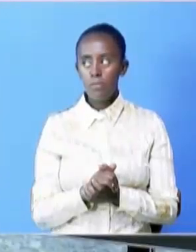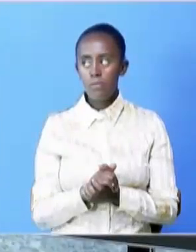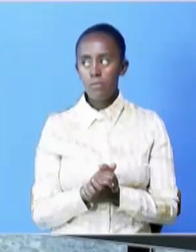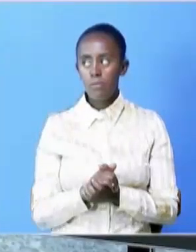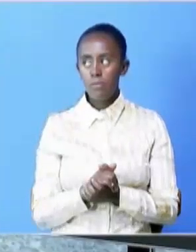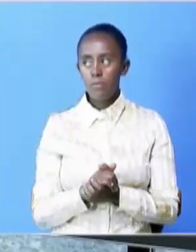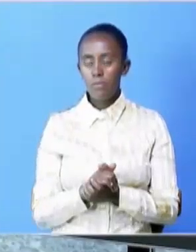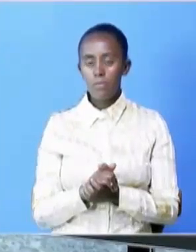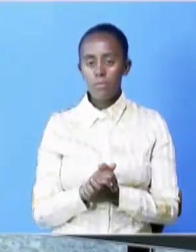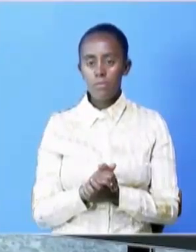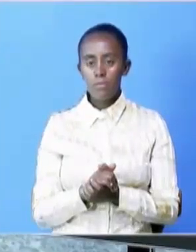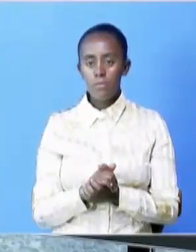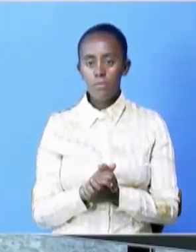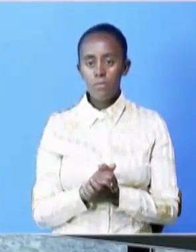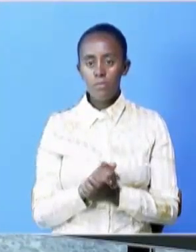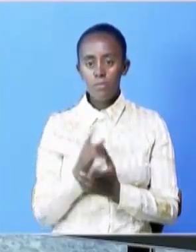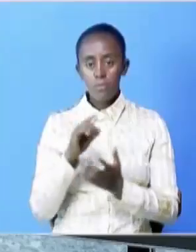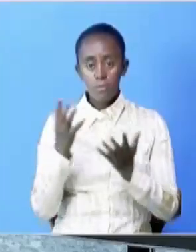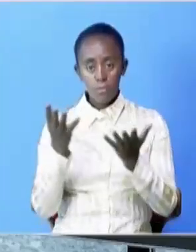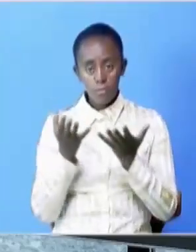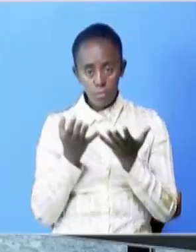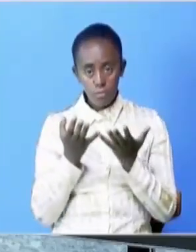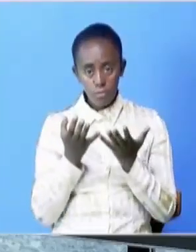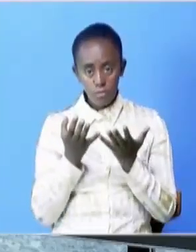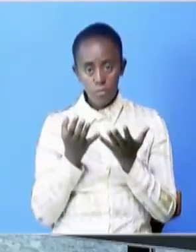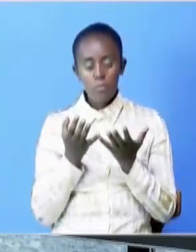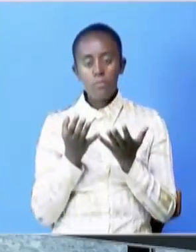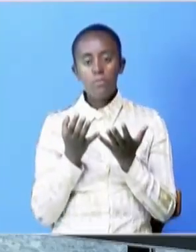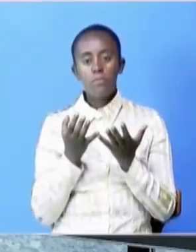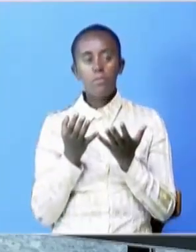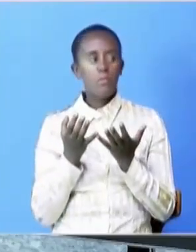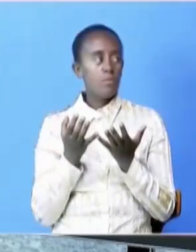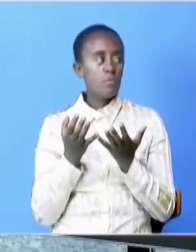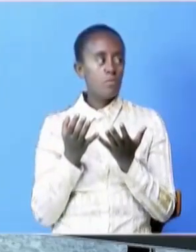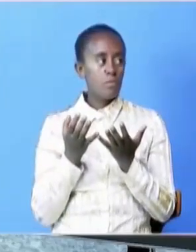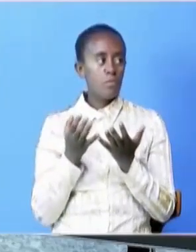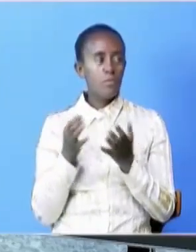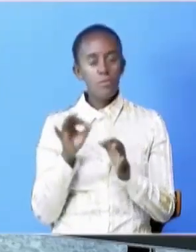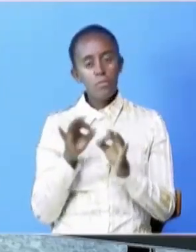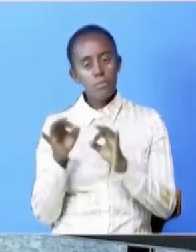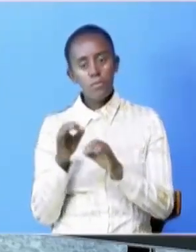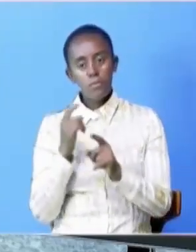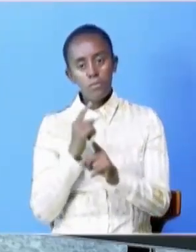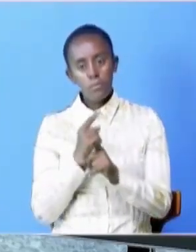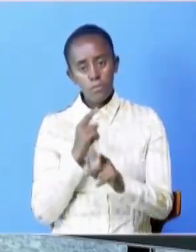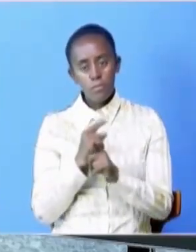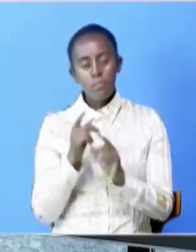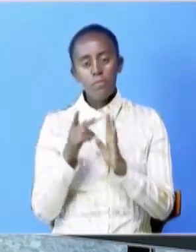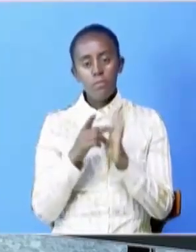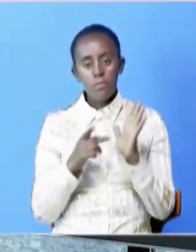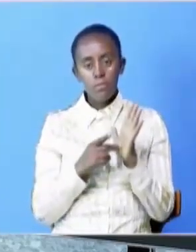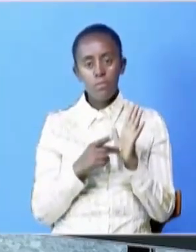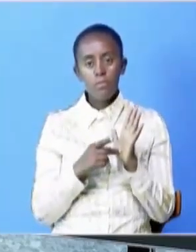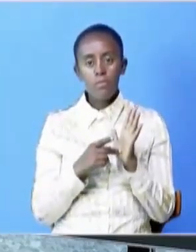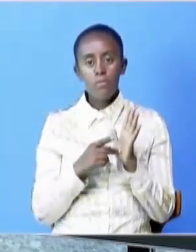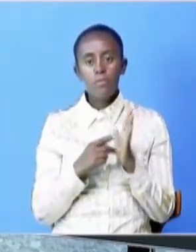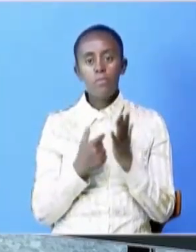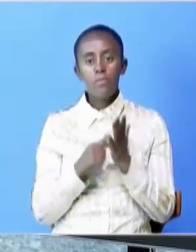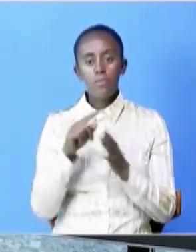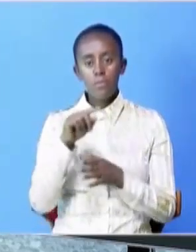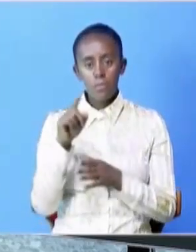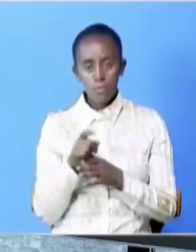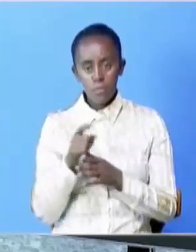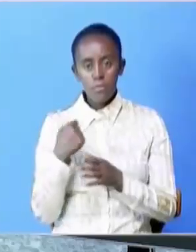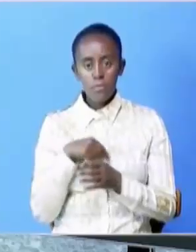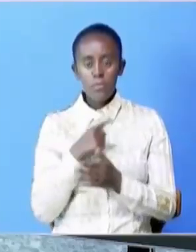Okay, so I want you to put the correct punctuation. In this case, our commas, because we've